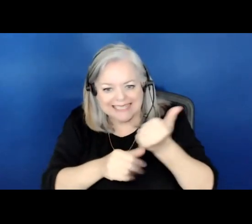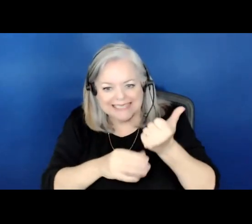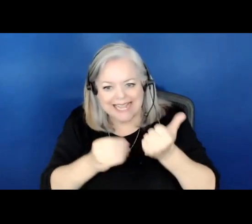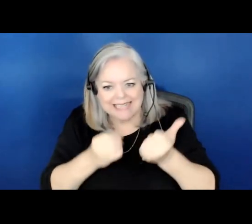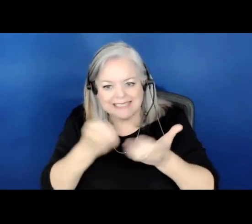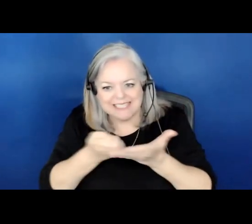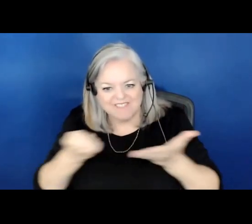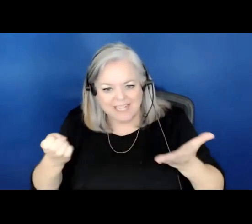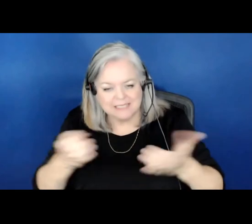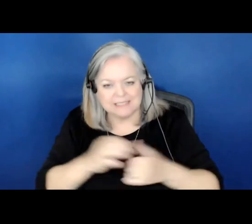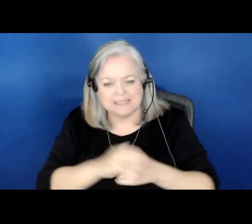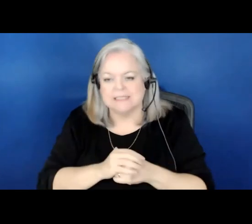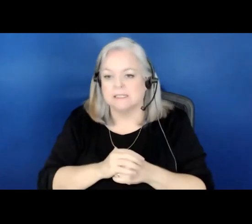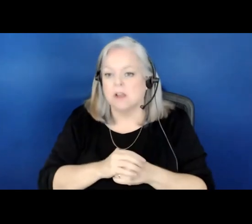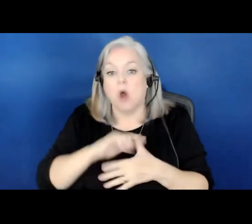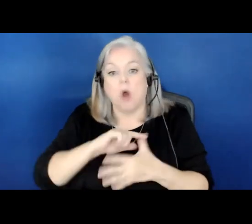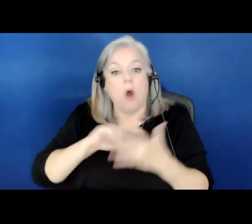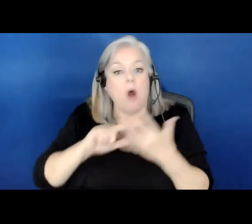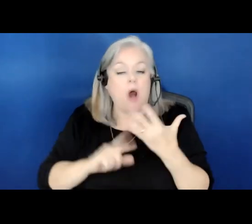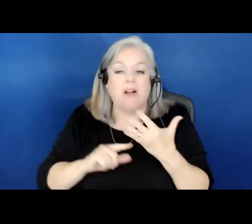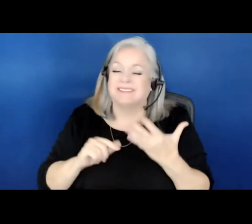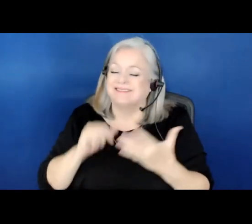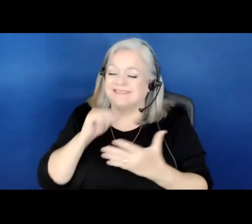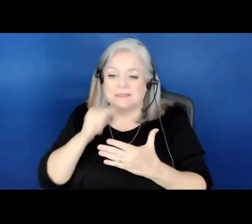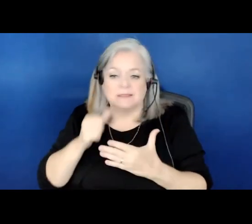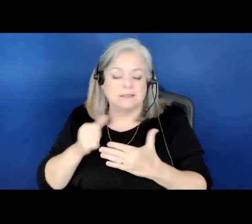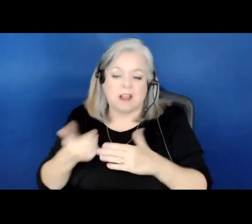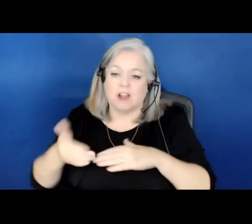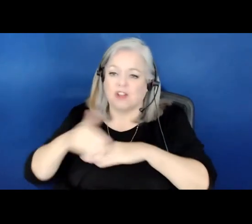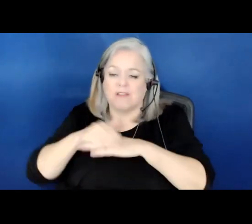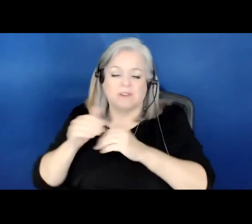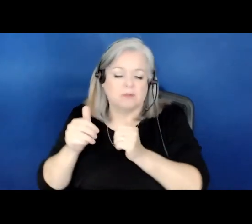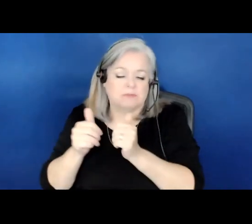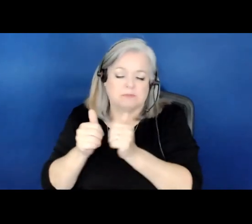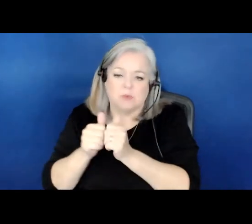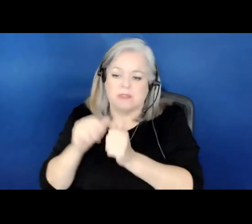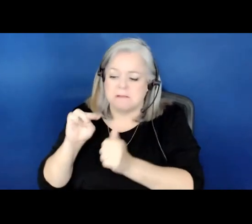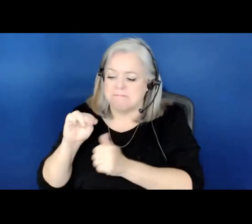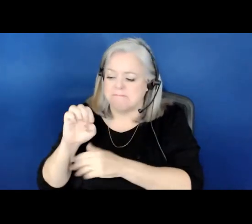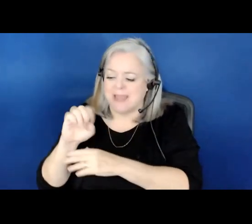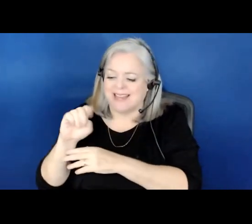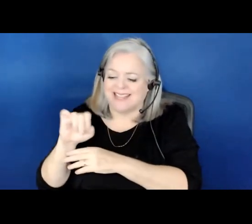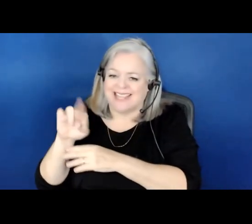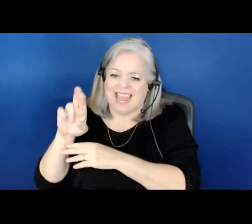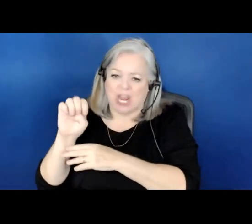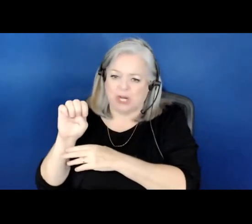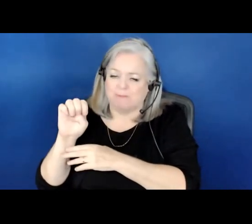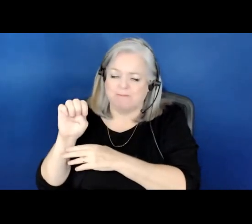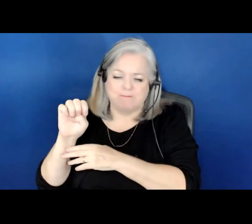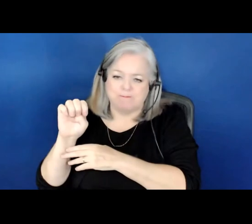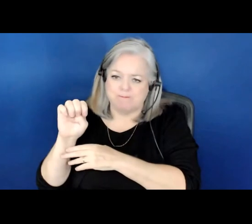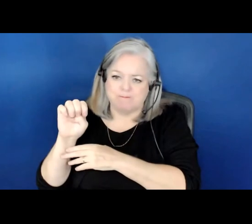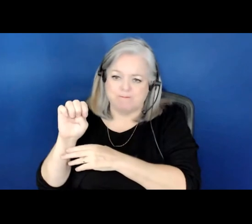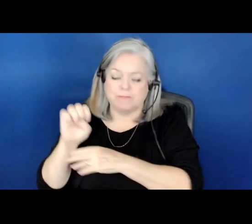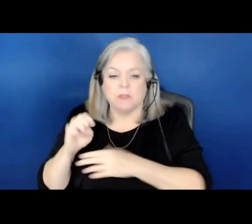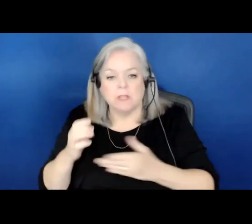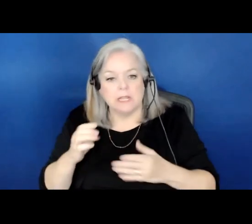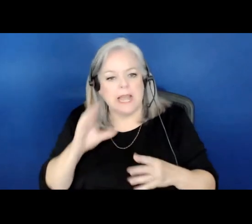all of which are not covered by Medicare. It's estimated that adding a